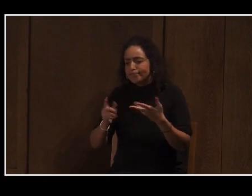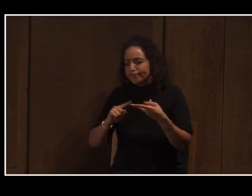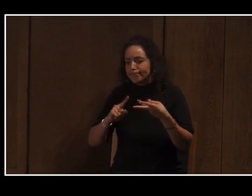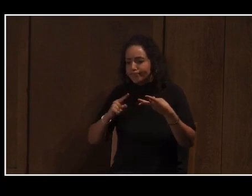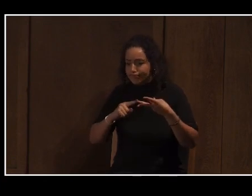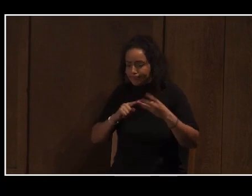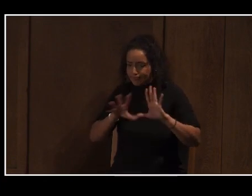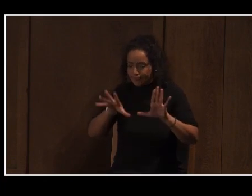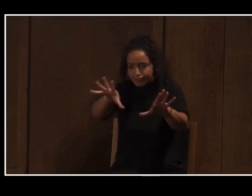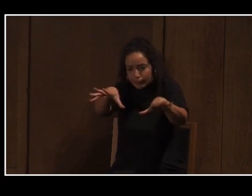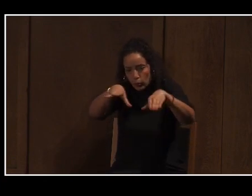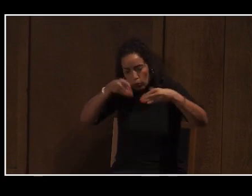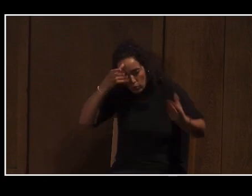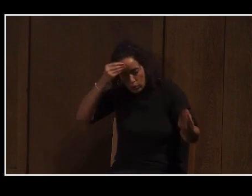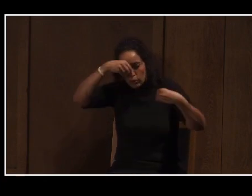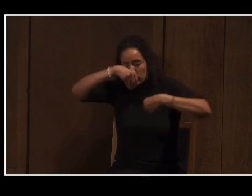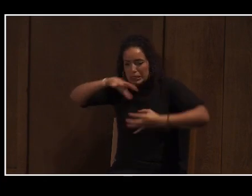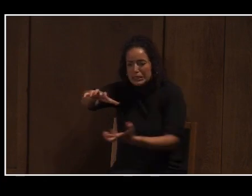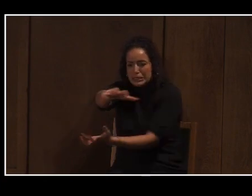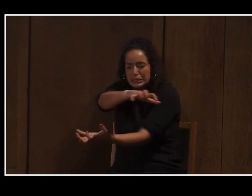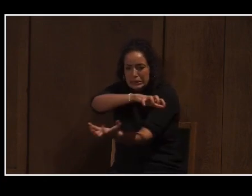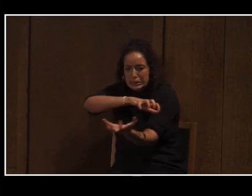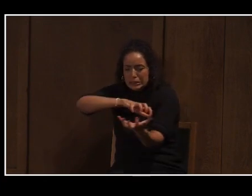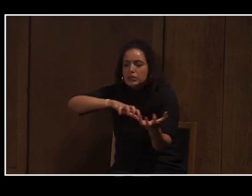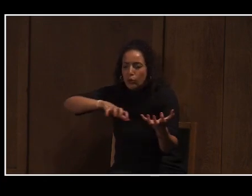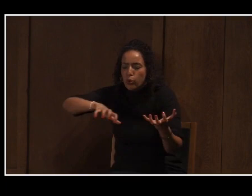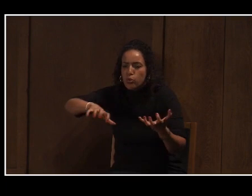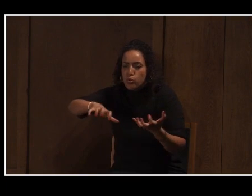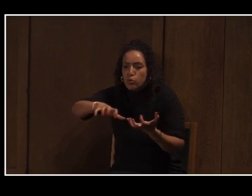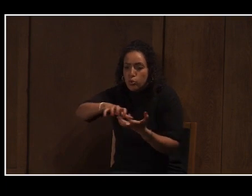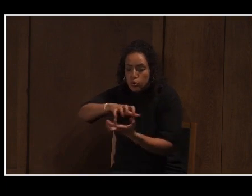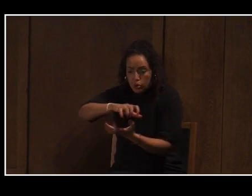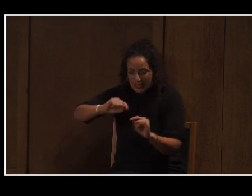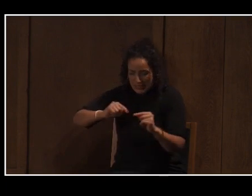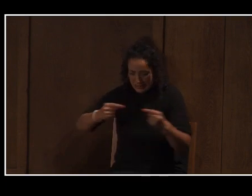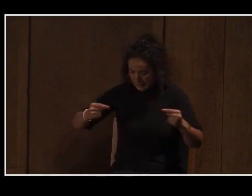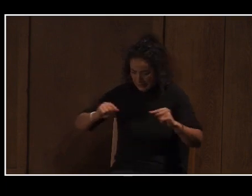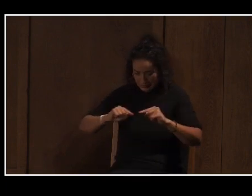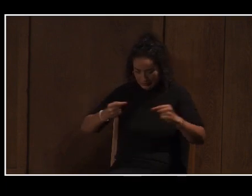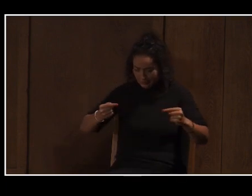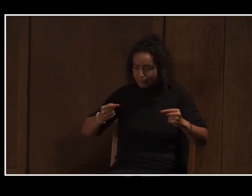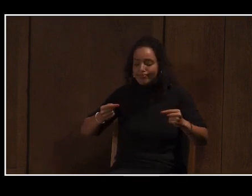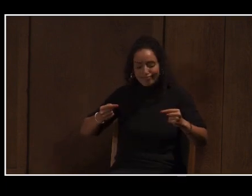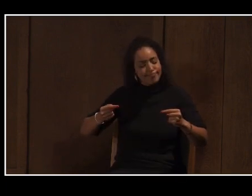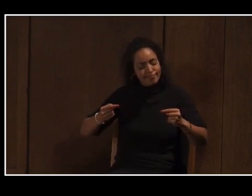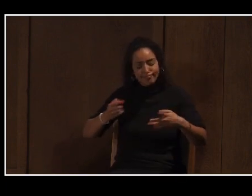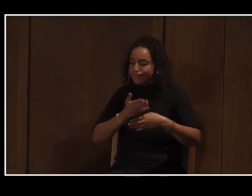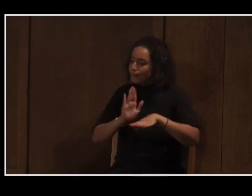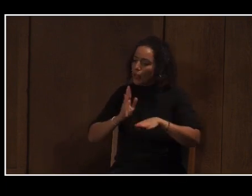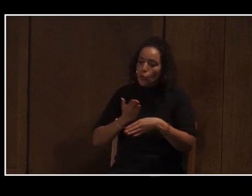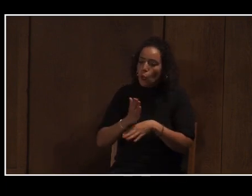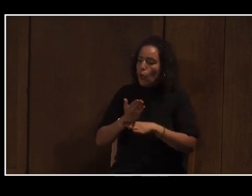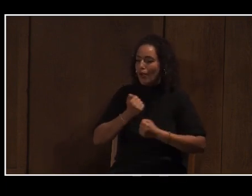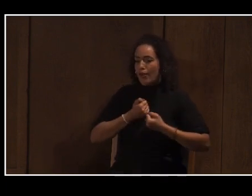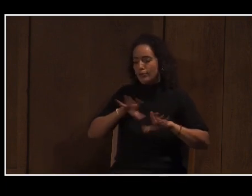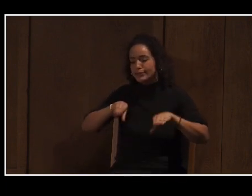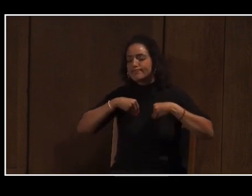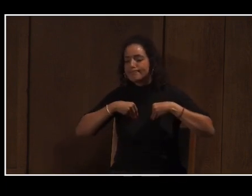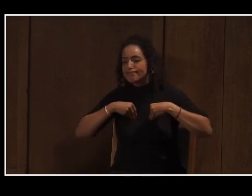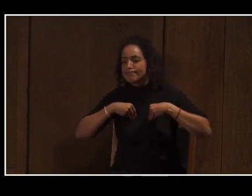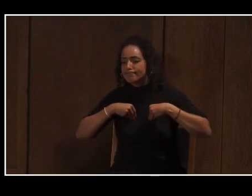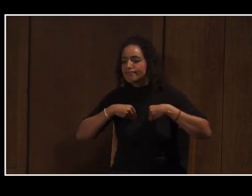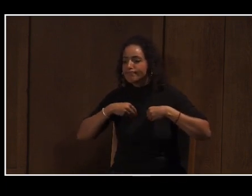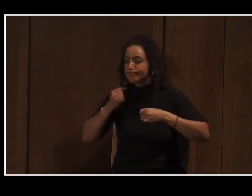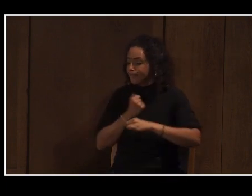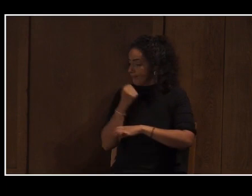embracing the complexities and the fraughtness. We're holding the contradictions as part of our practice. Our incredible speakers will speak from their